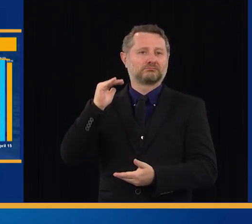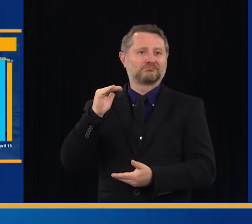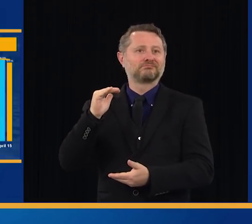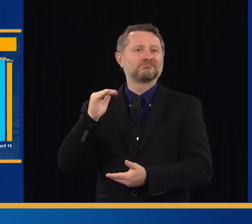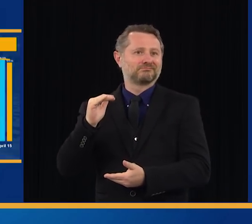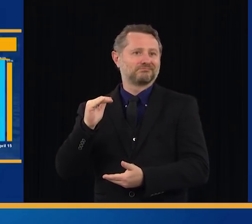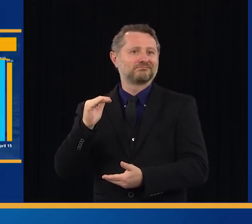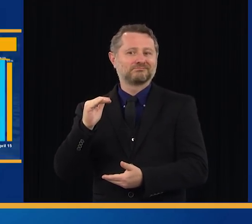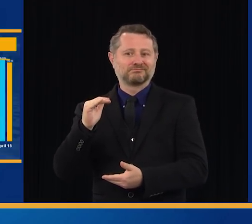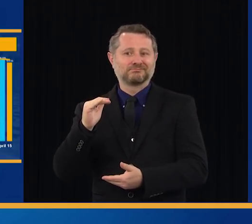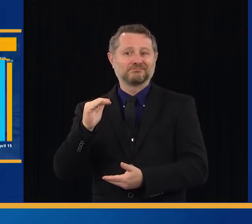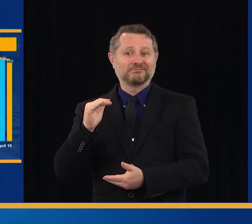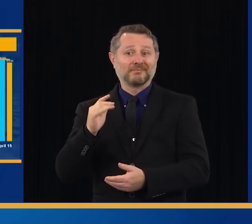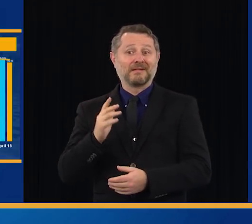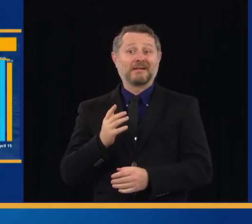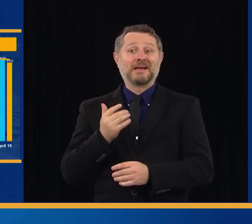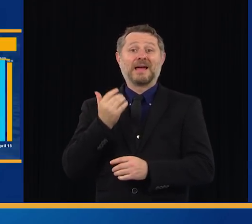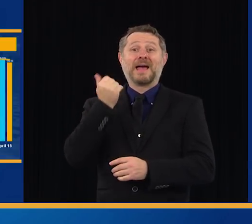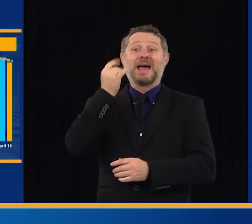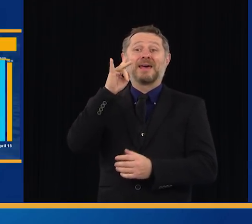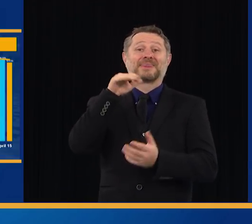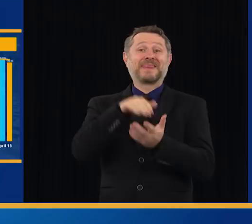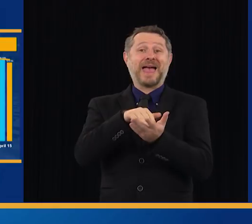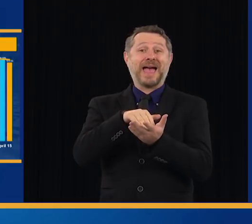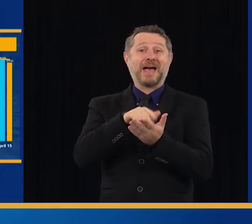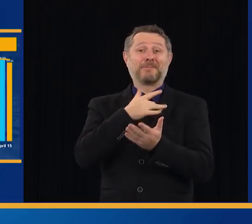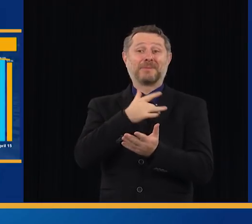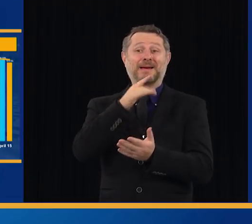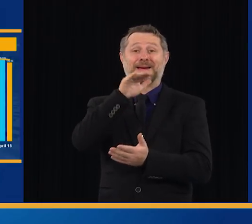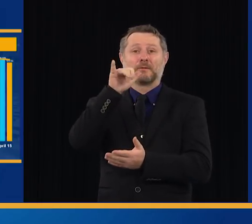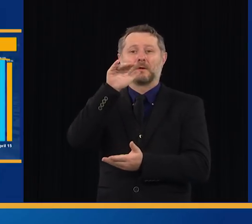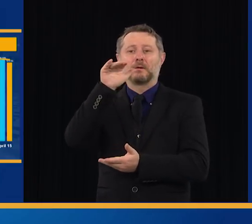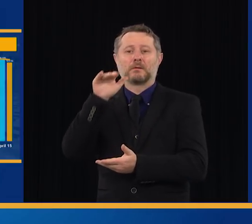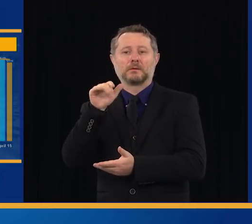from 18,000 to 17,000 mark.